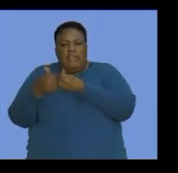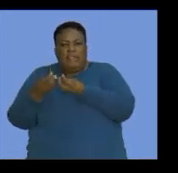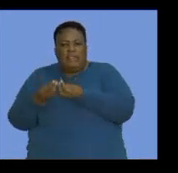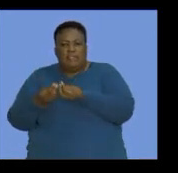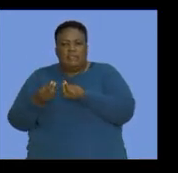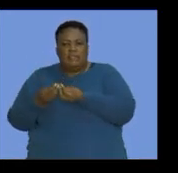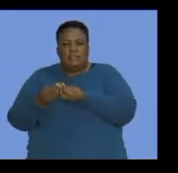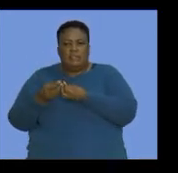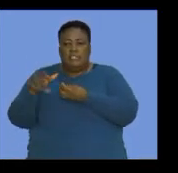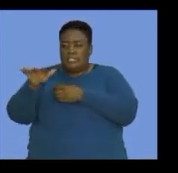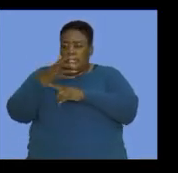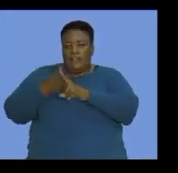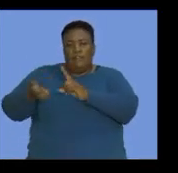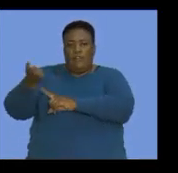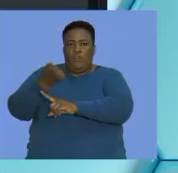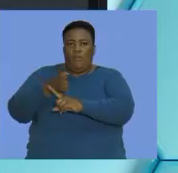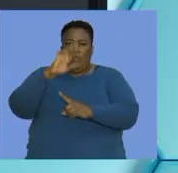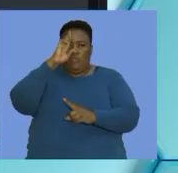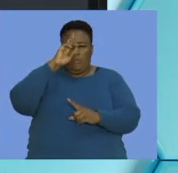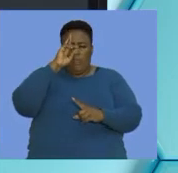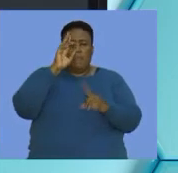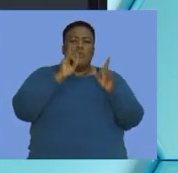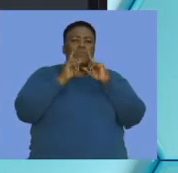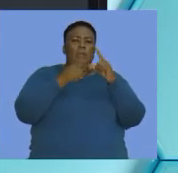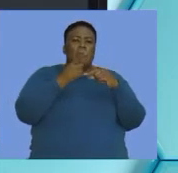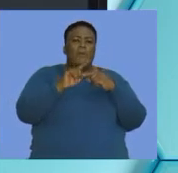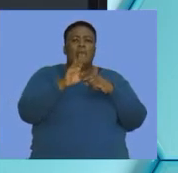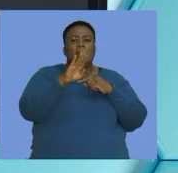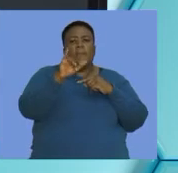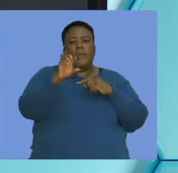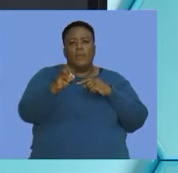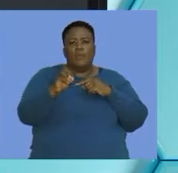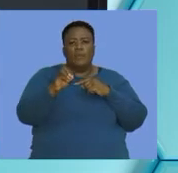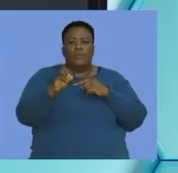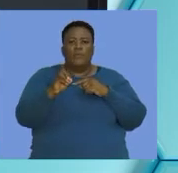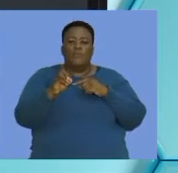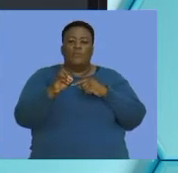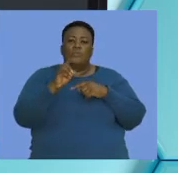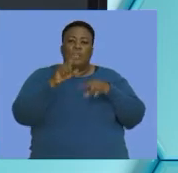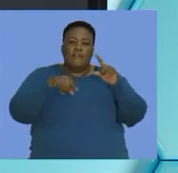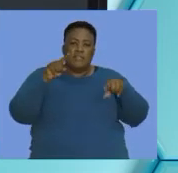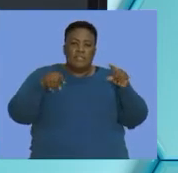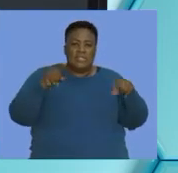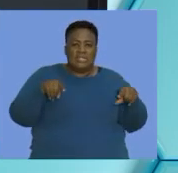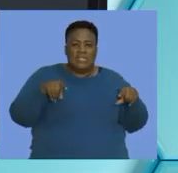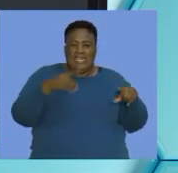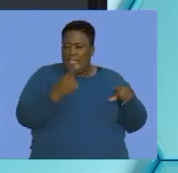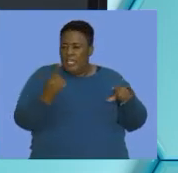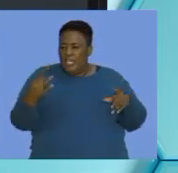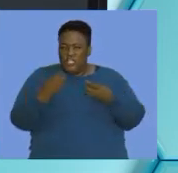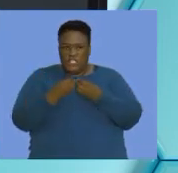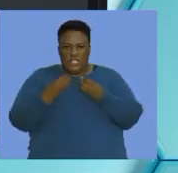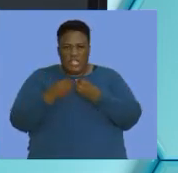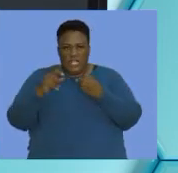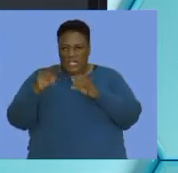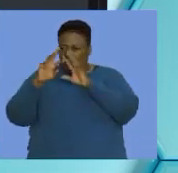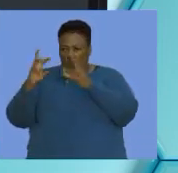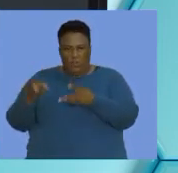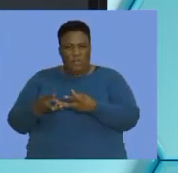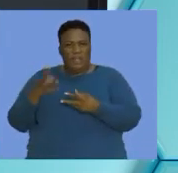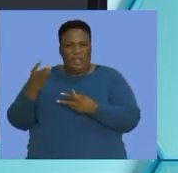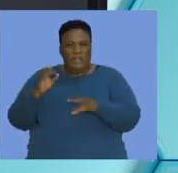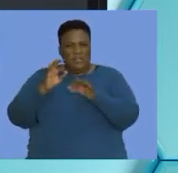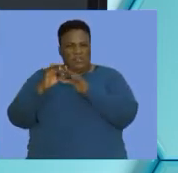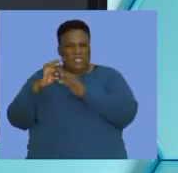And as we discussed, we referred to biodiversity earlier on. And remember that every organism has a specific role